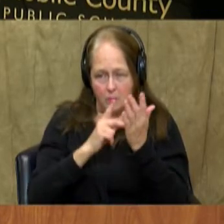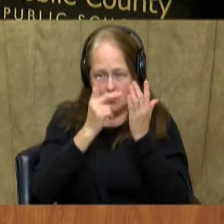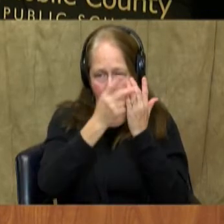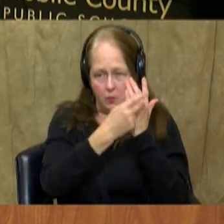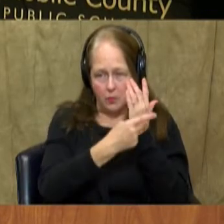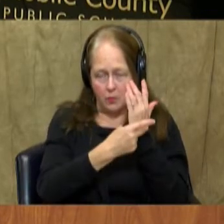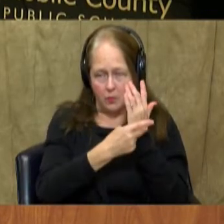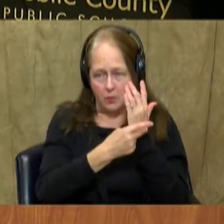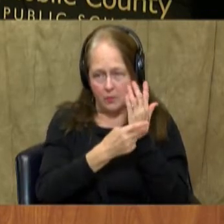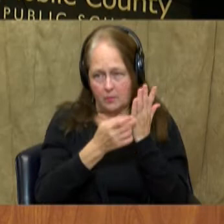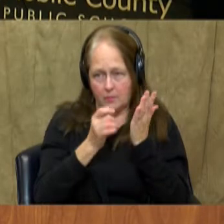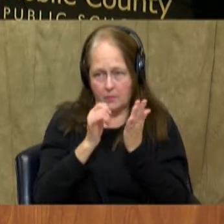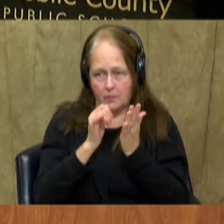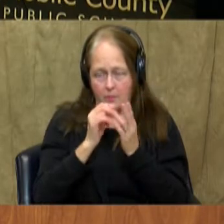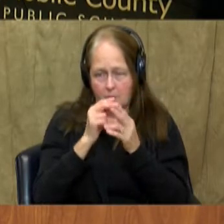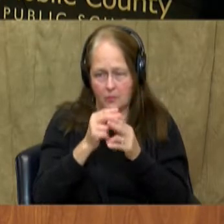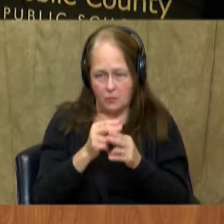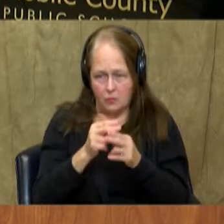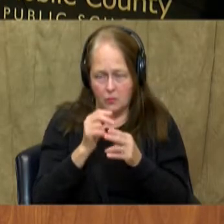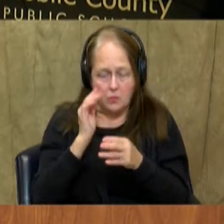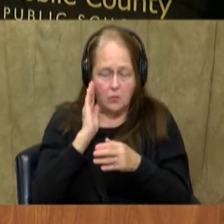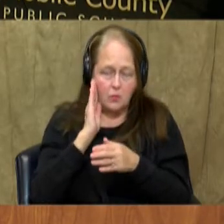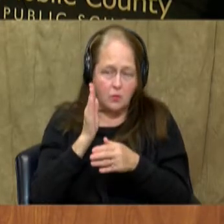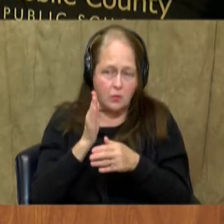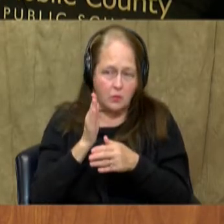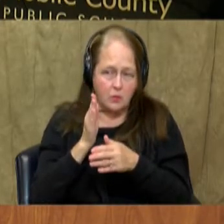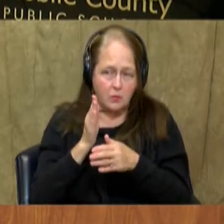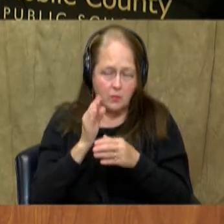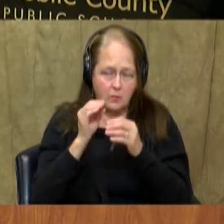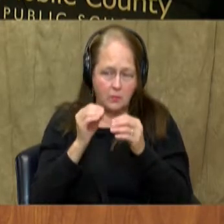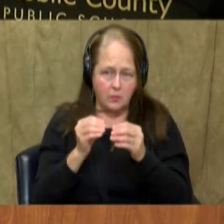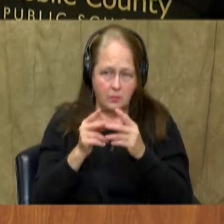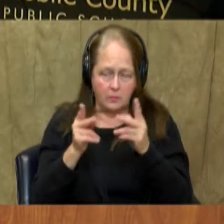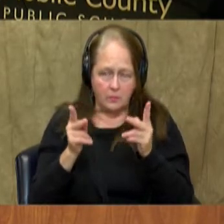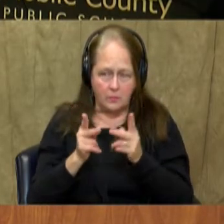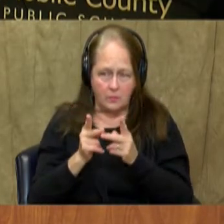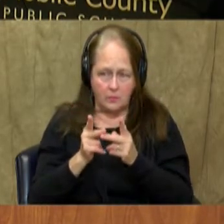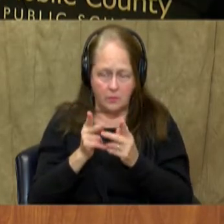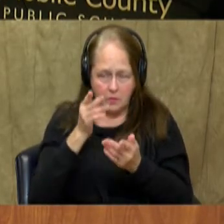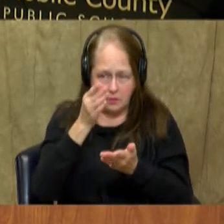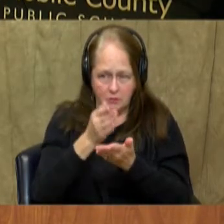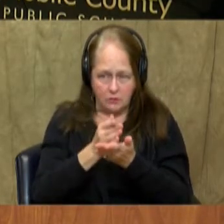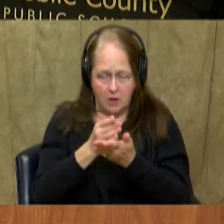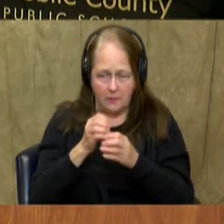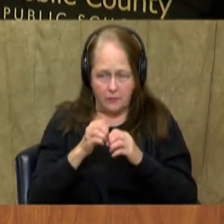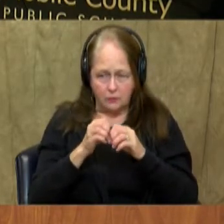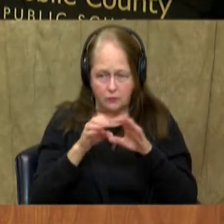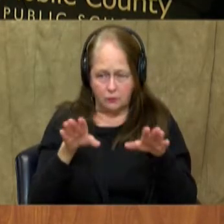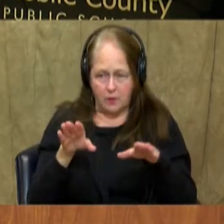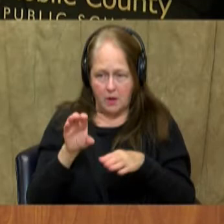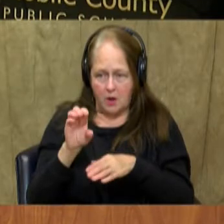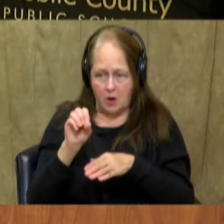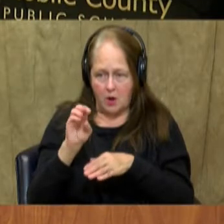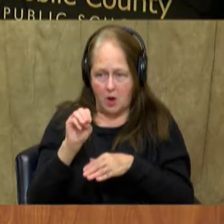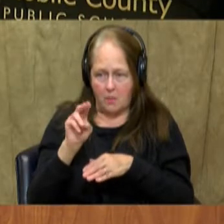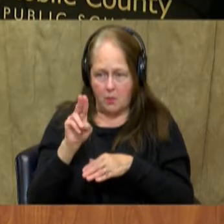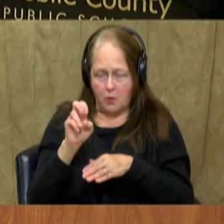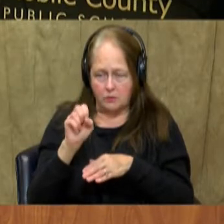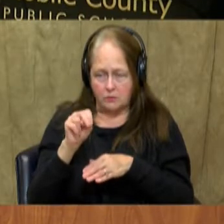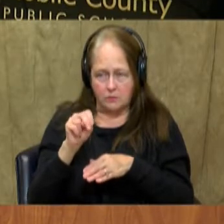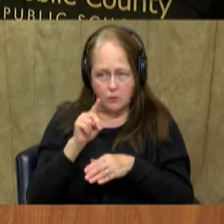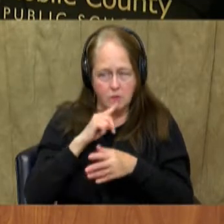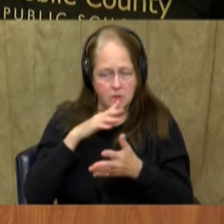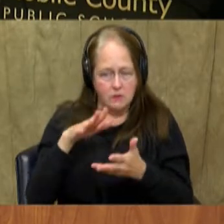program, if you want to call it that, that was put in place to try to stop the spread of communism was a